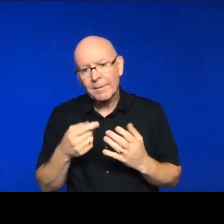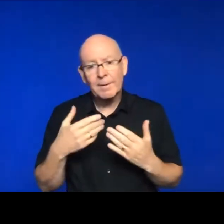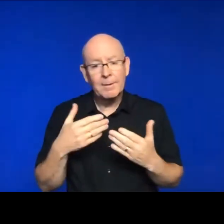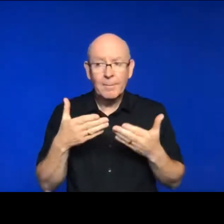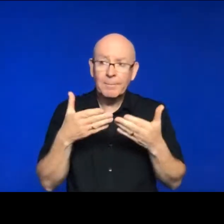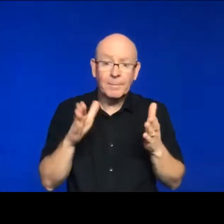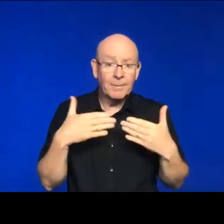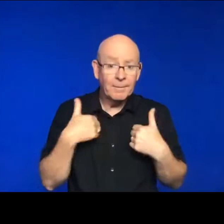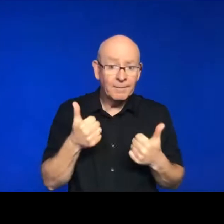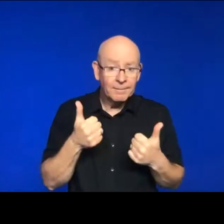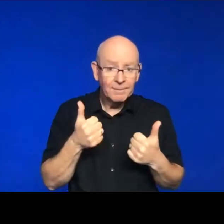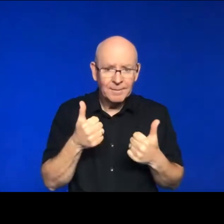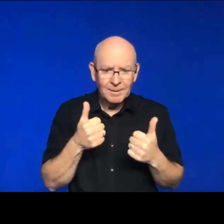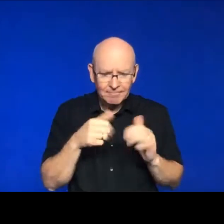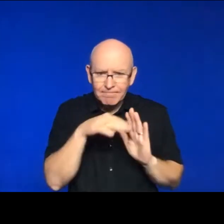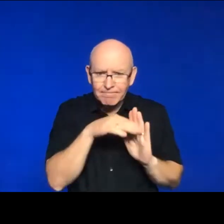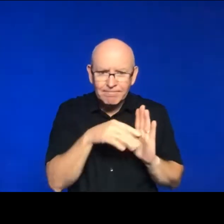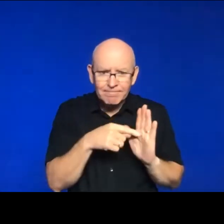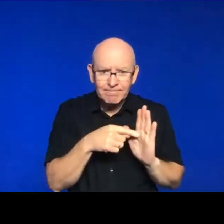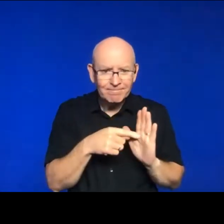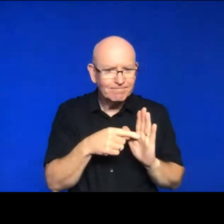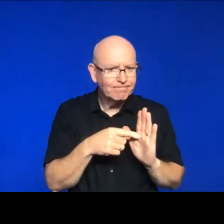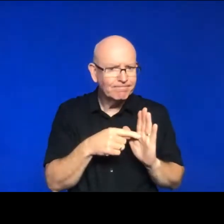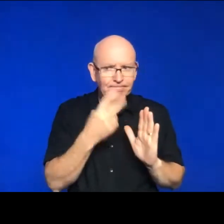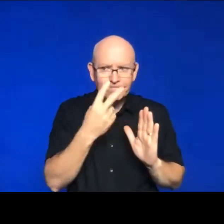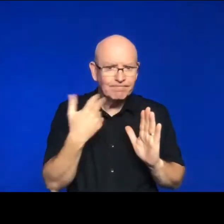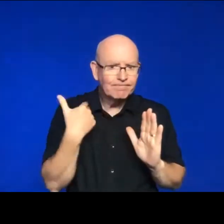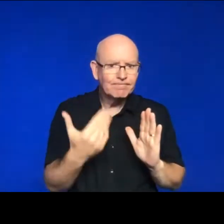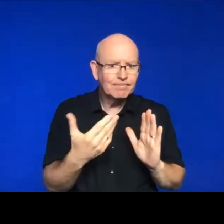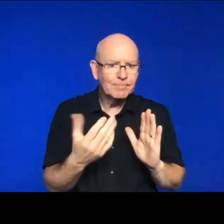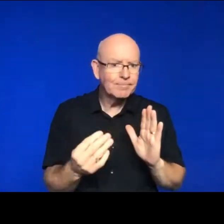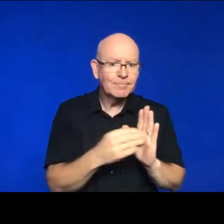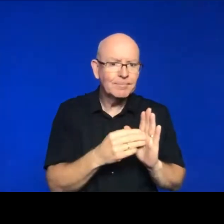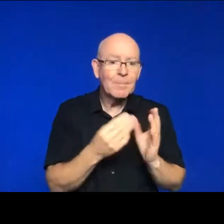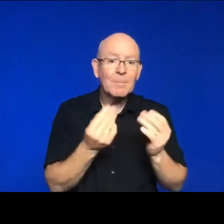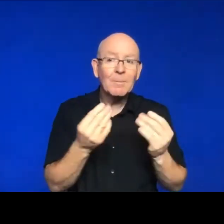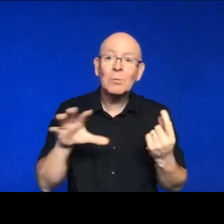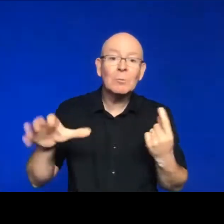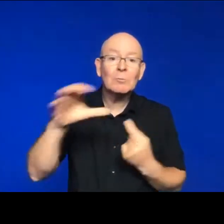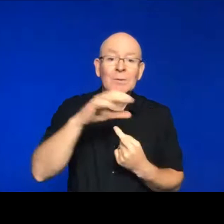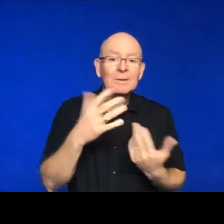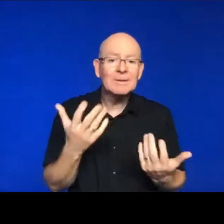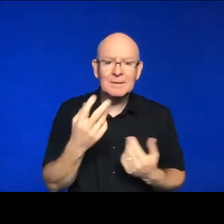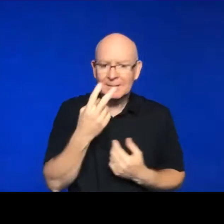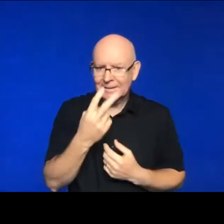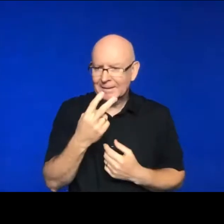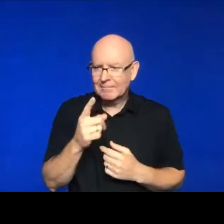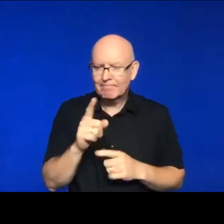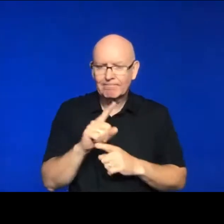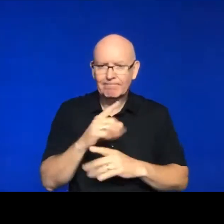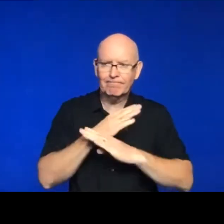in order to avoid the transmission has been reducing the number of